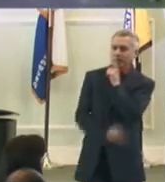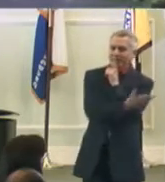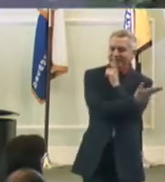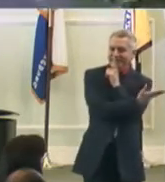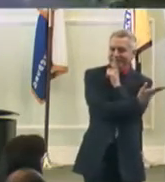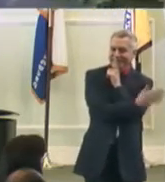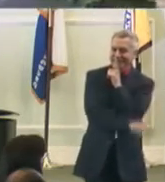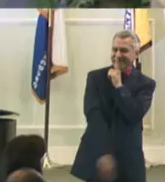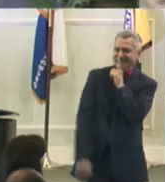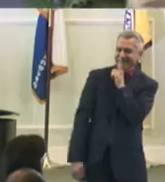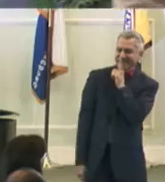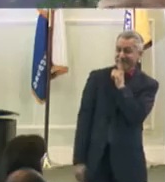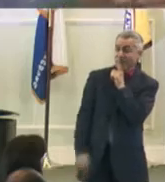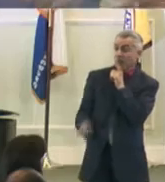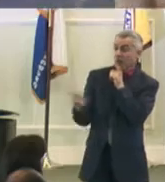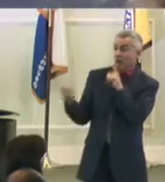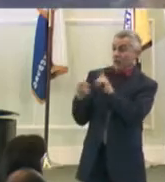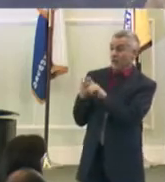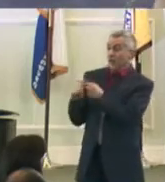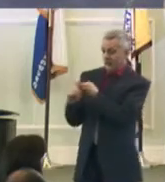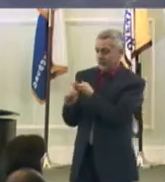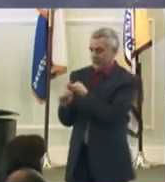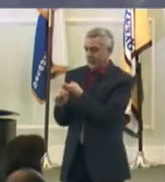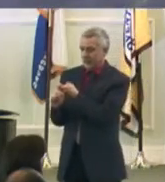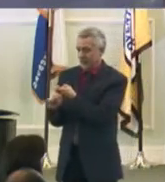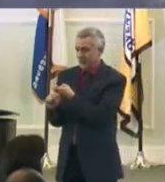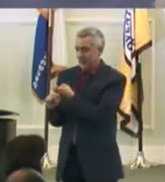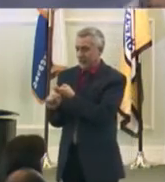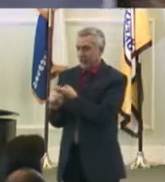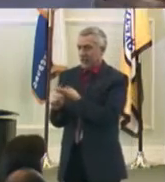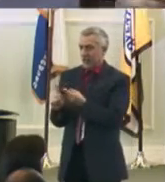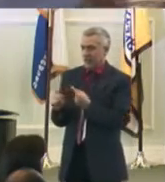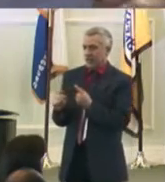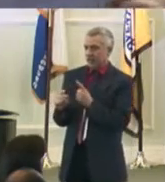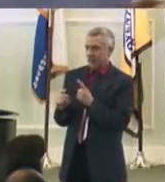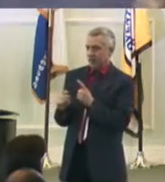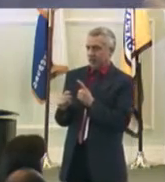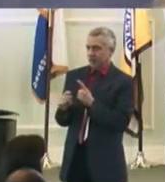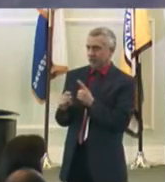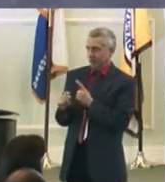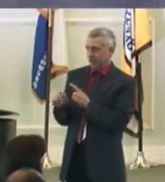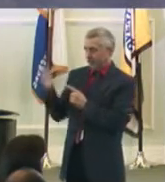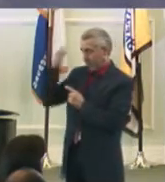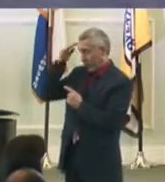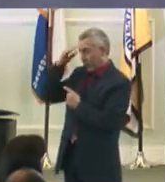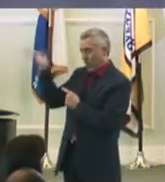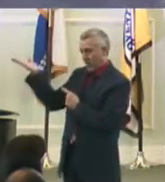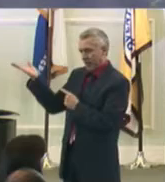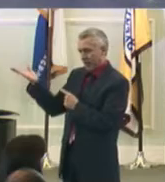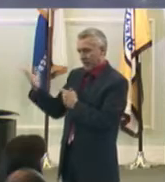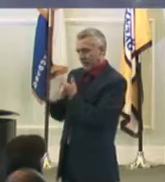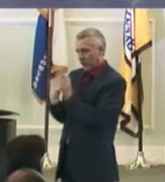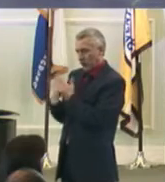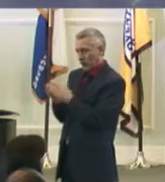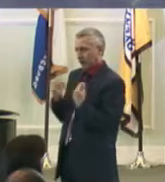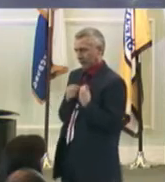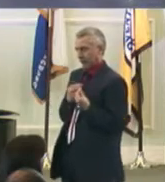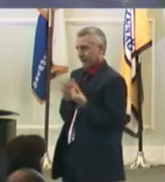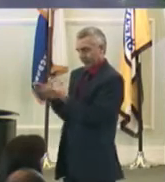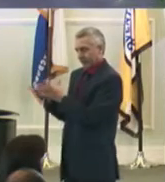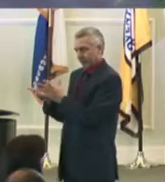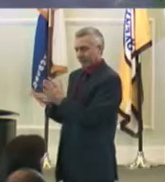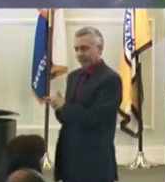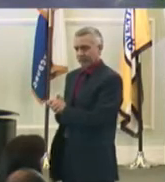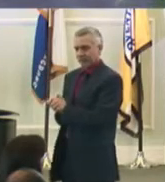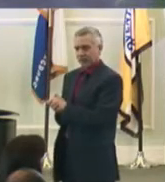my friends, somebody that I know, we talk, man, we can pick right up. We can share. And that's what they notice. They notice